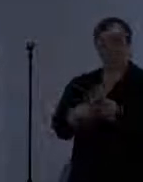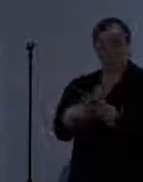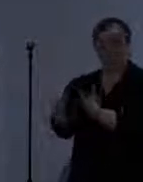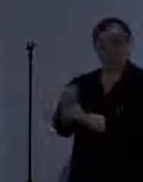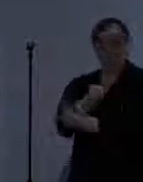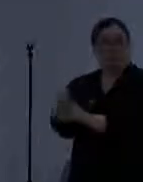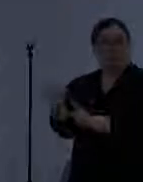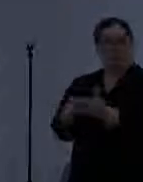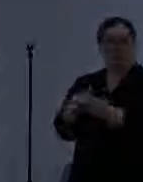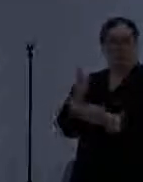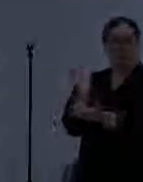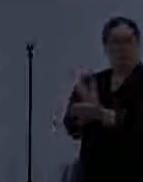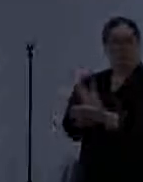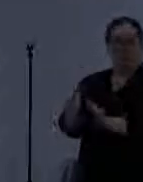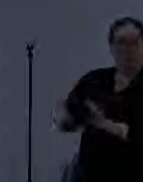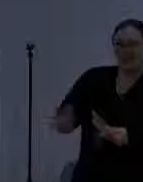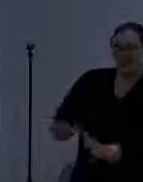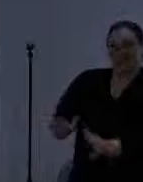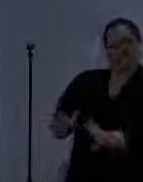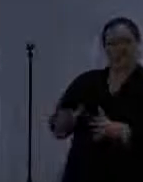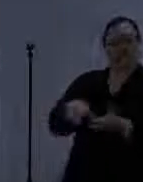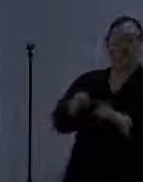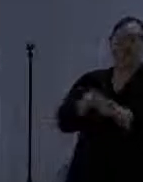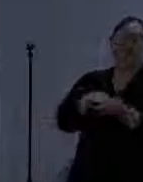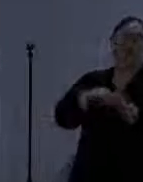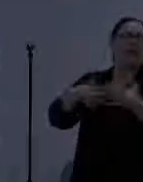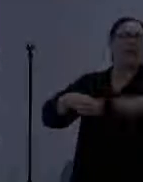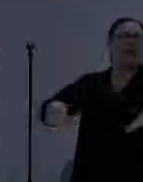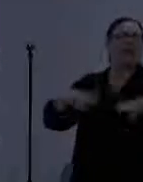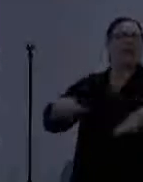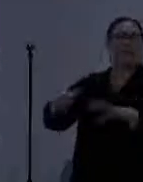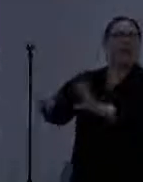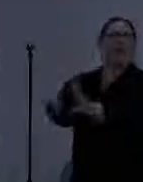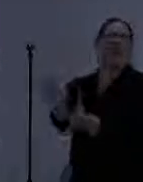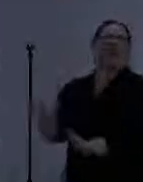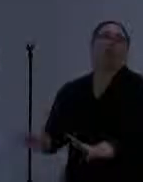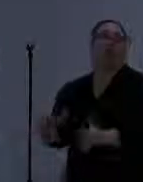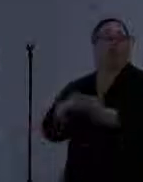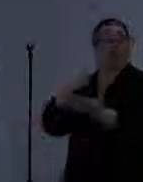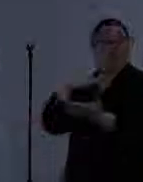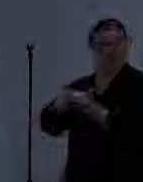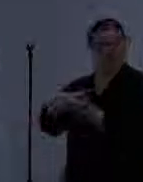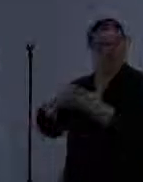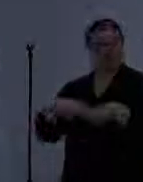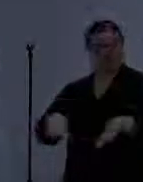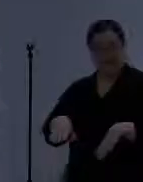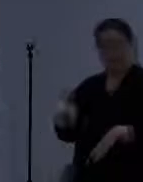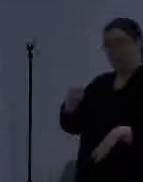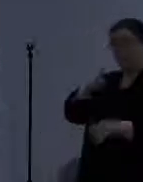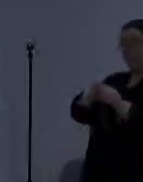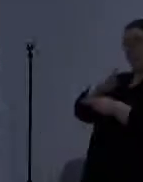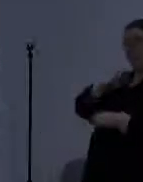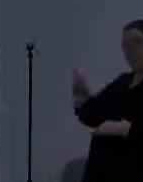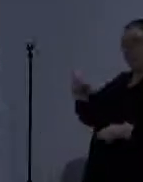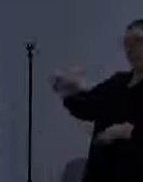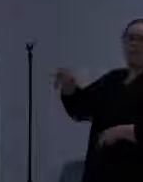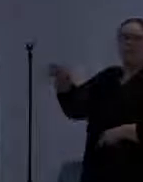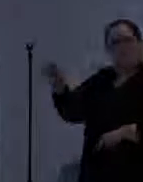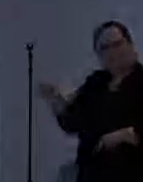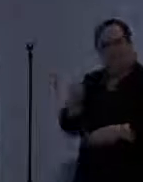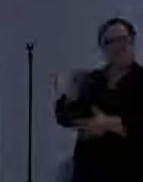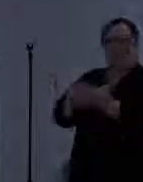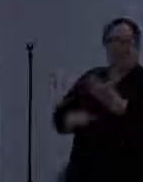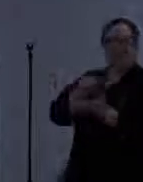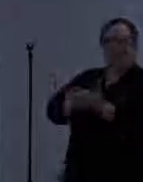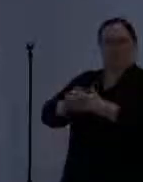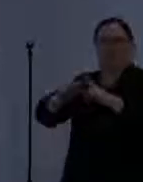if that's been reported to them, should be going to the police and going to all of the relevant authorities. So the Commission